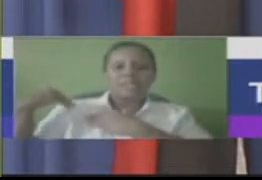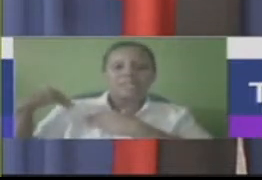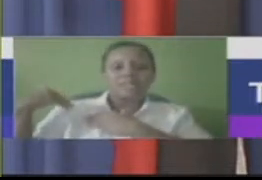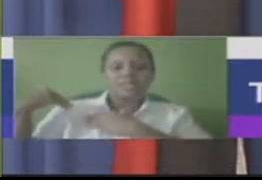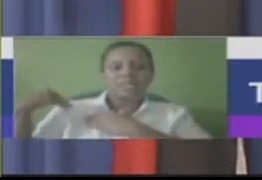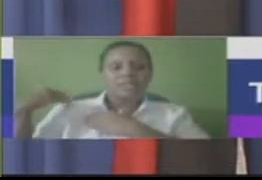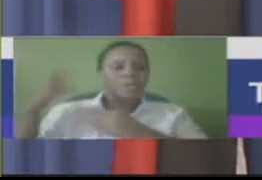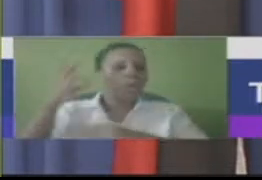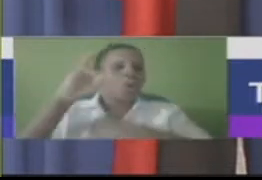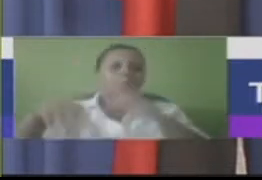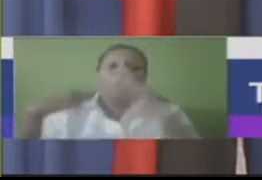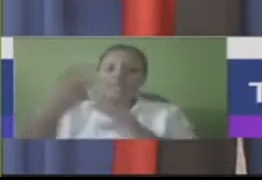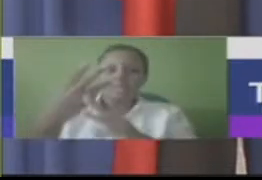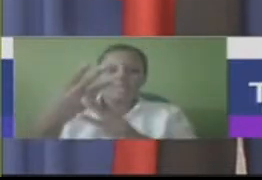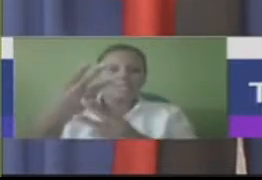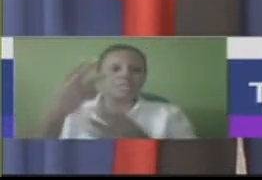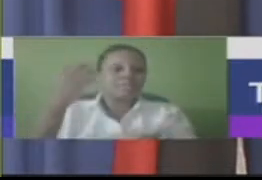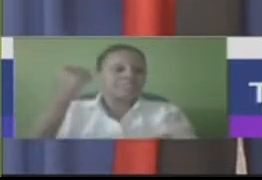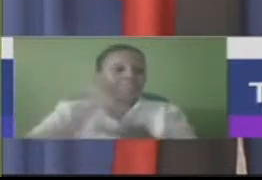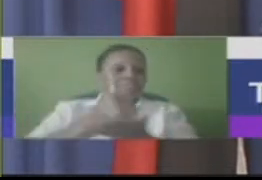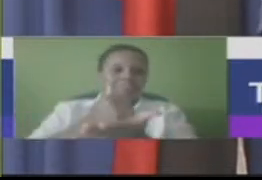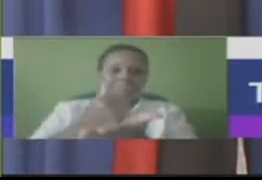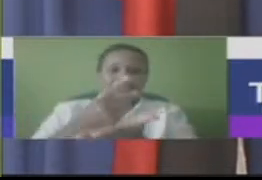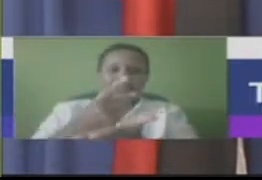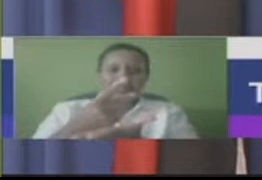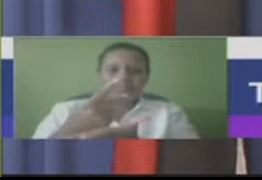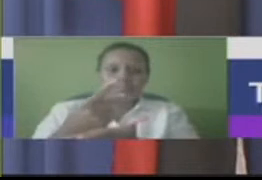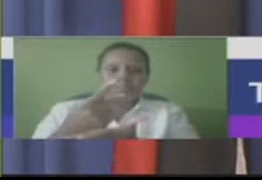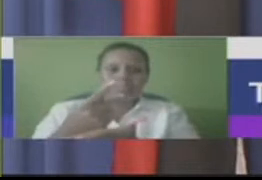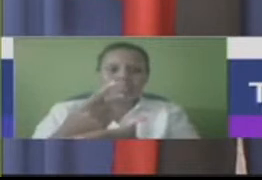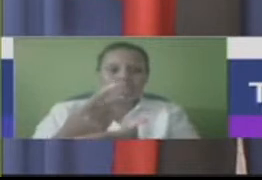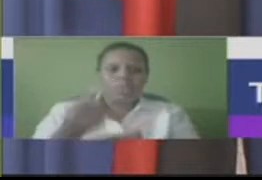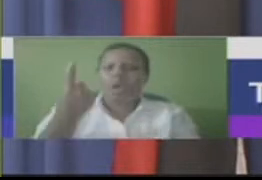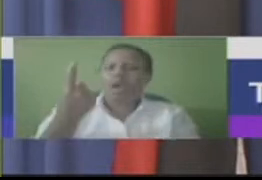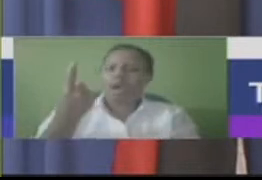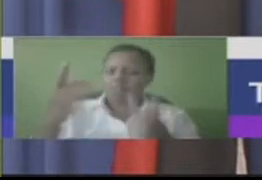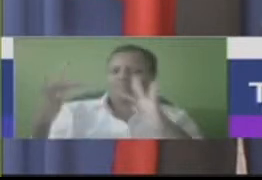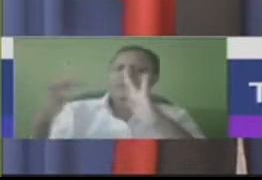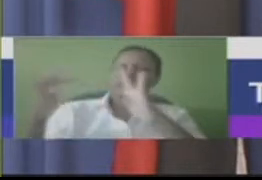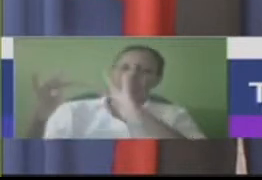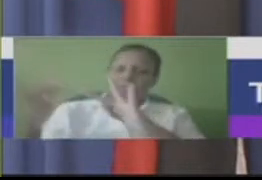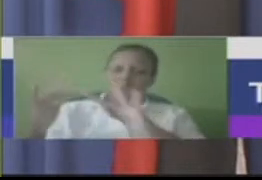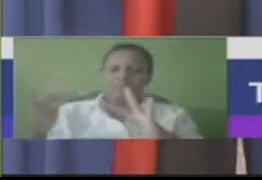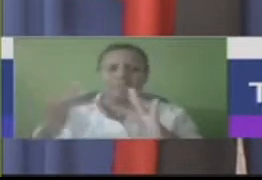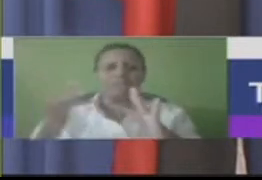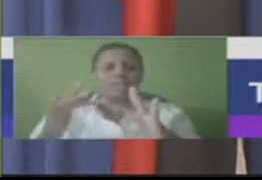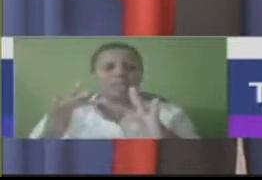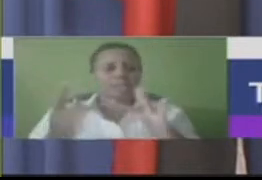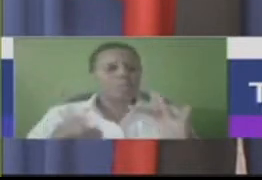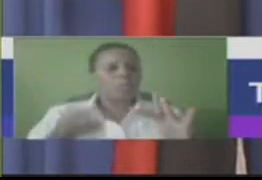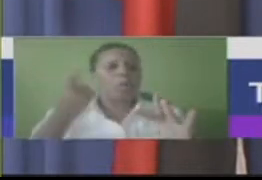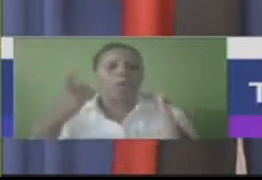one contact we had with the World Bank on one of their assistance programs. And to